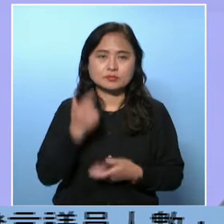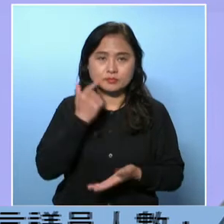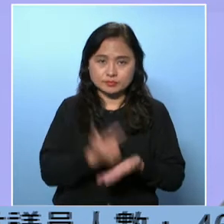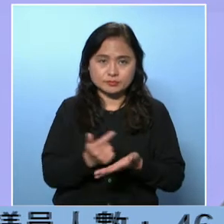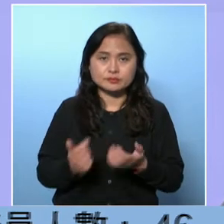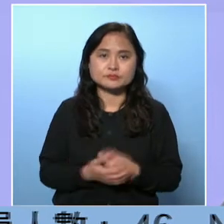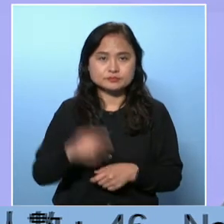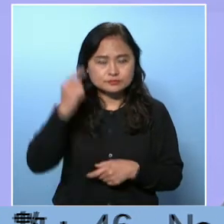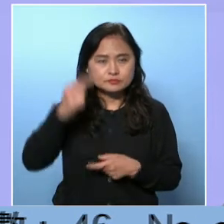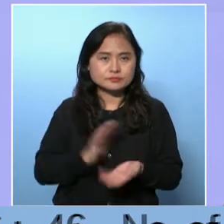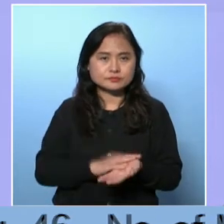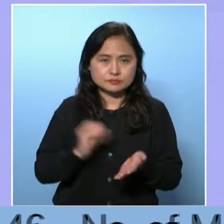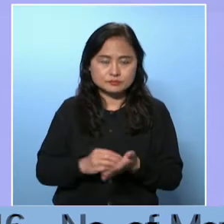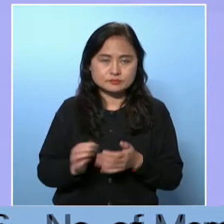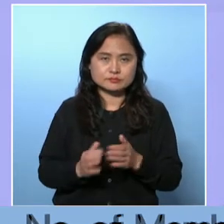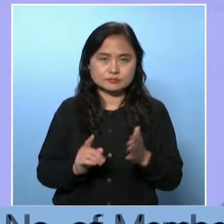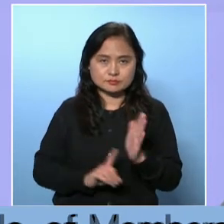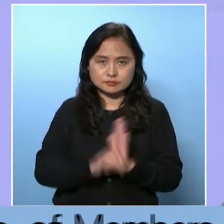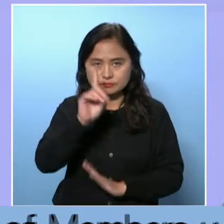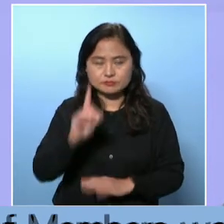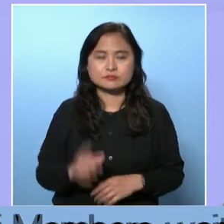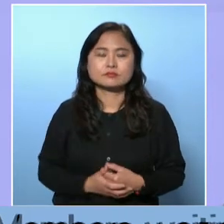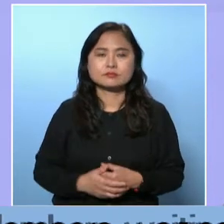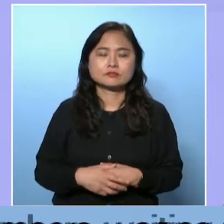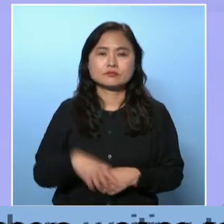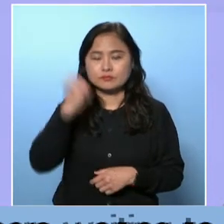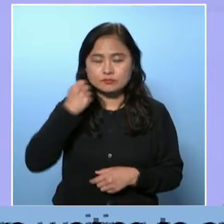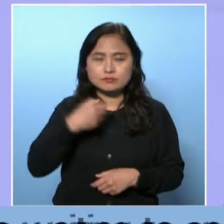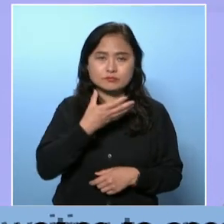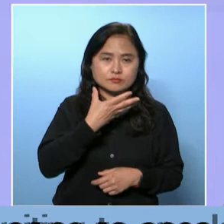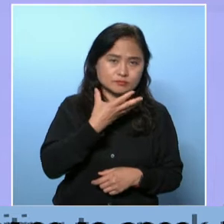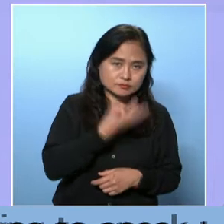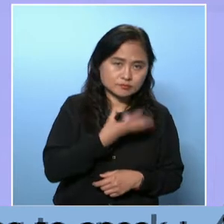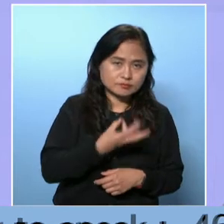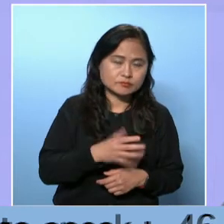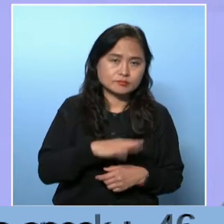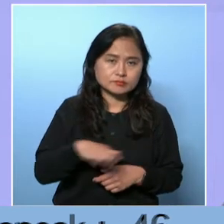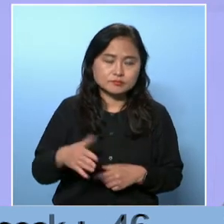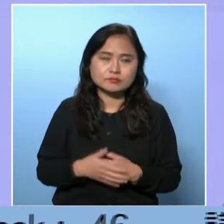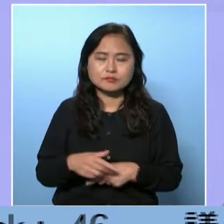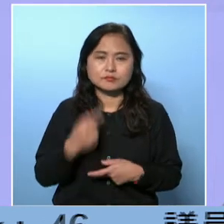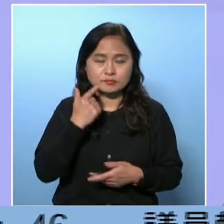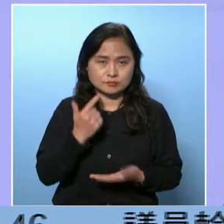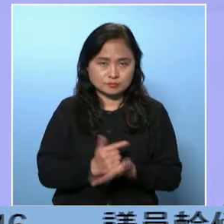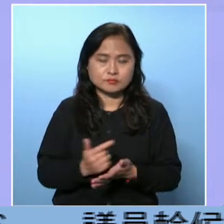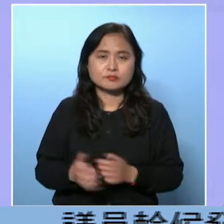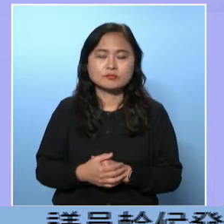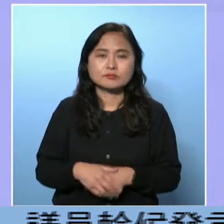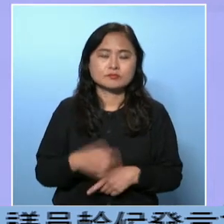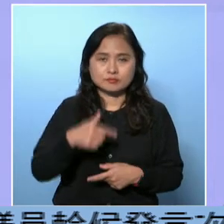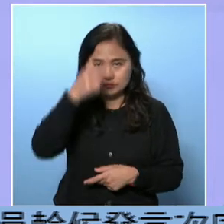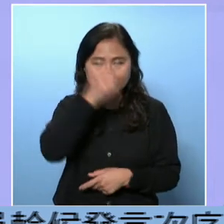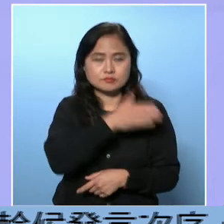The fifth wave of outbreak is raging. We see an escalating number of confirmed cases day by